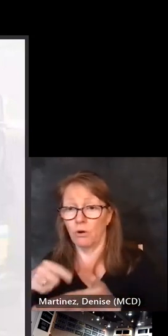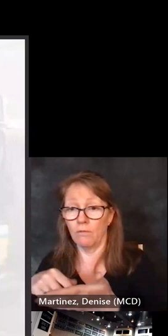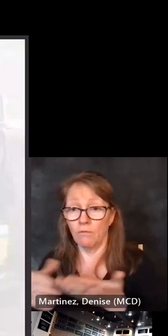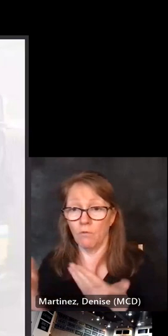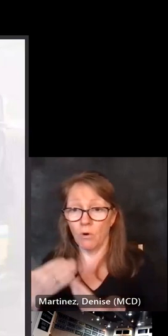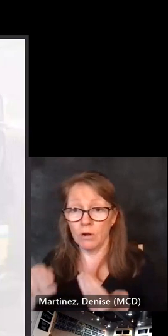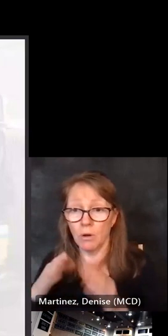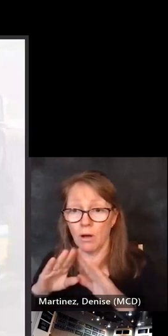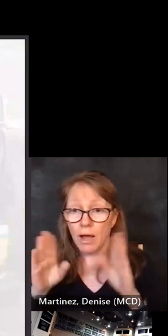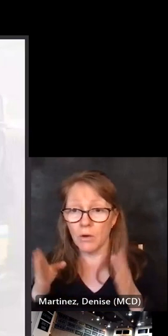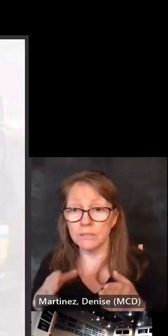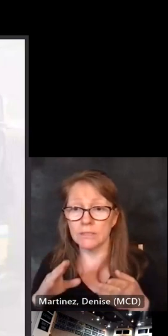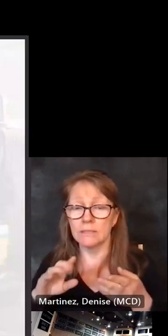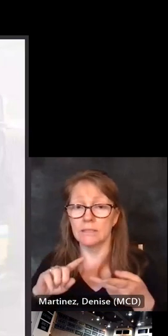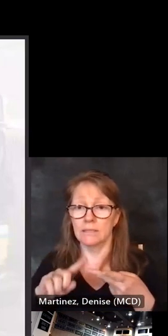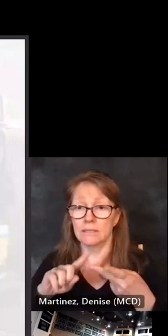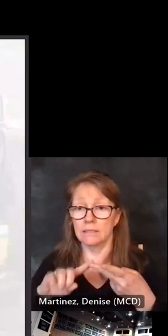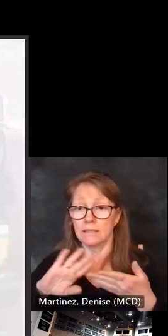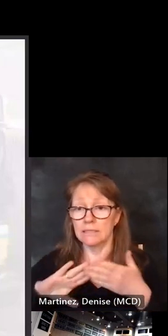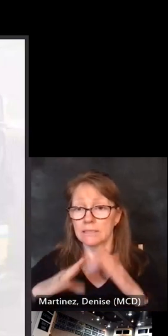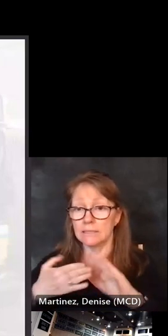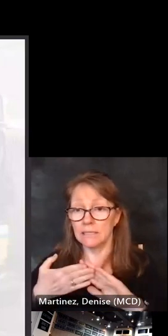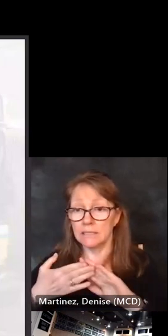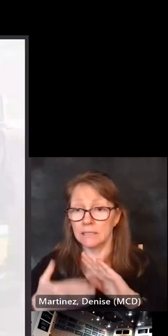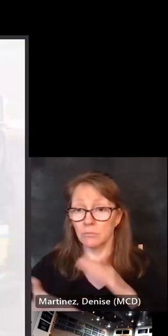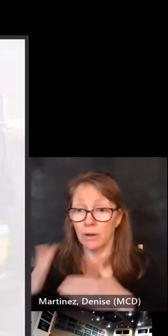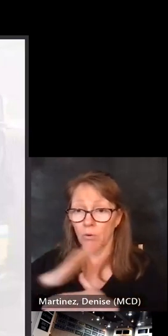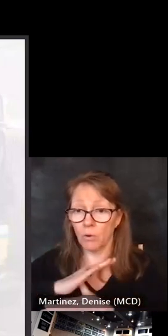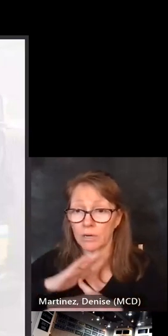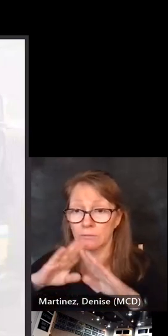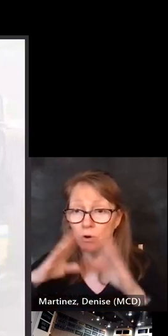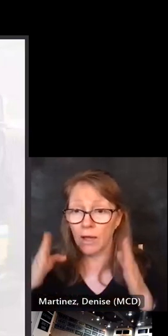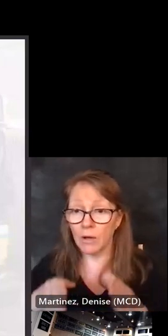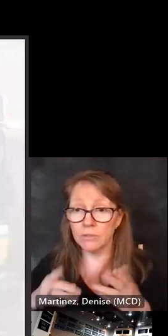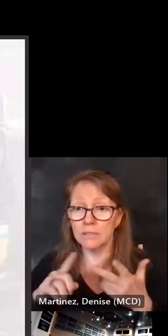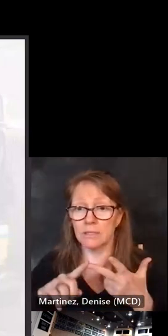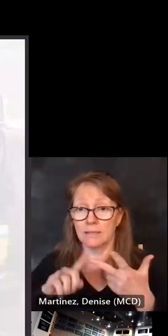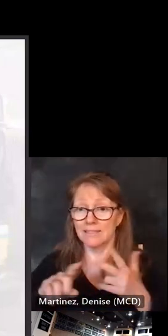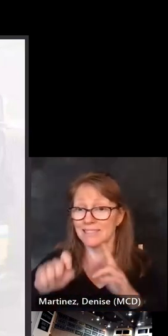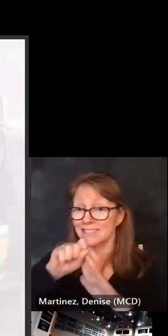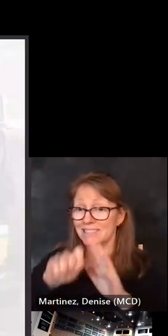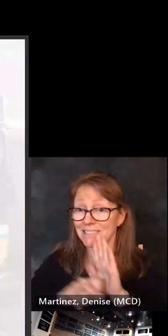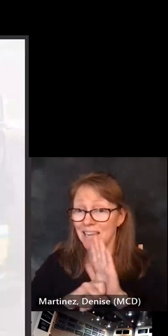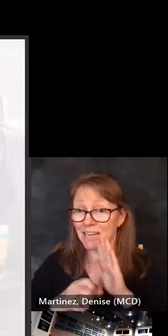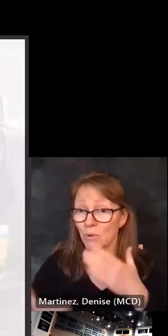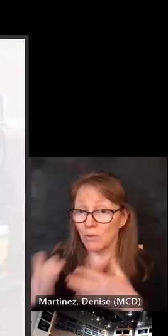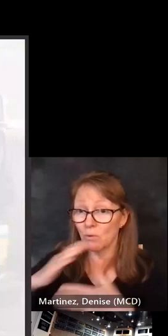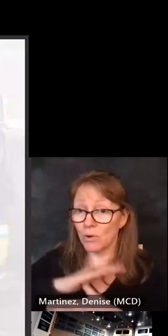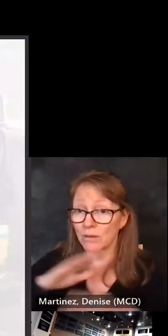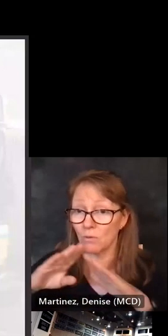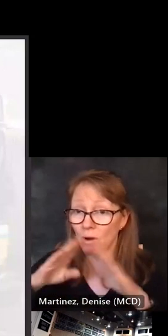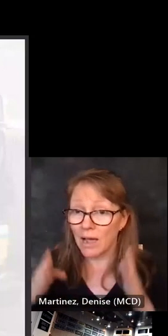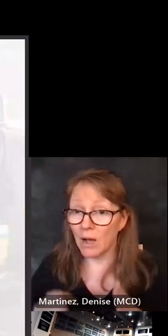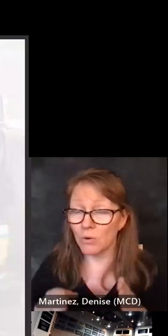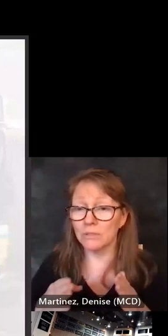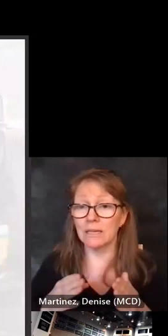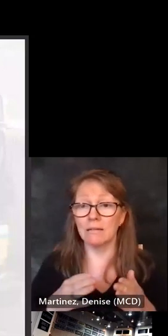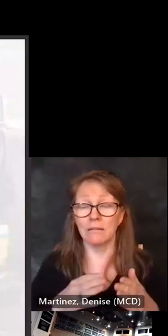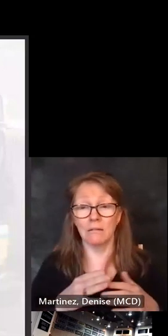city's priorities in terms of housing, the state's priorities in terms of housing, the priorities in terms of